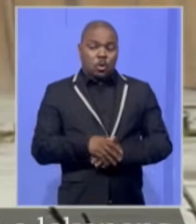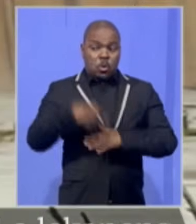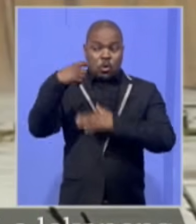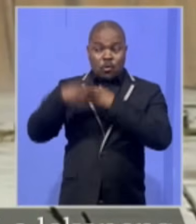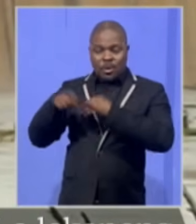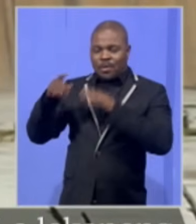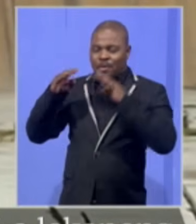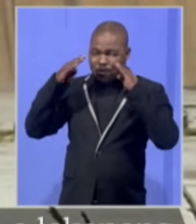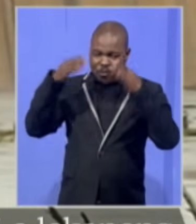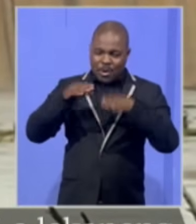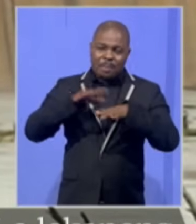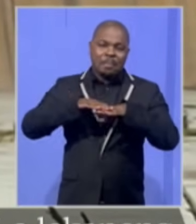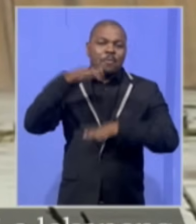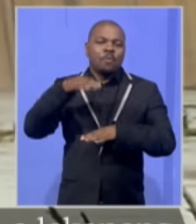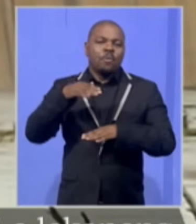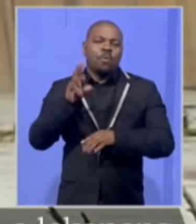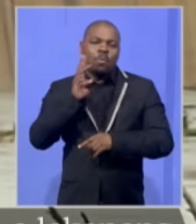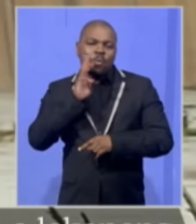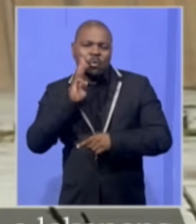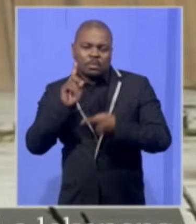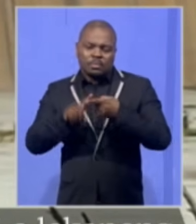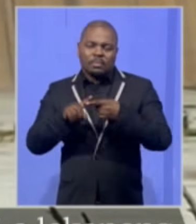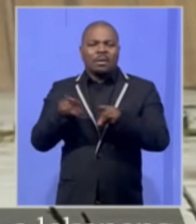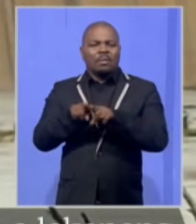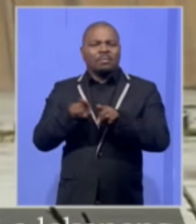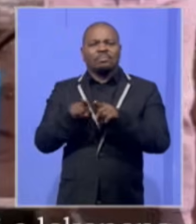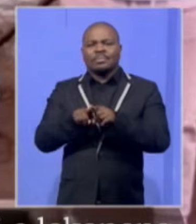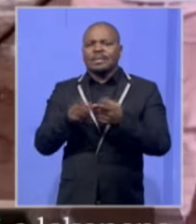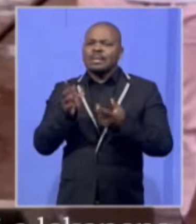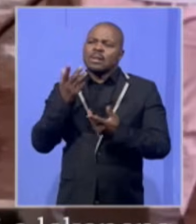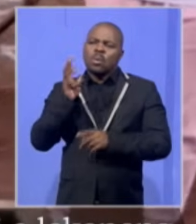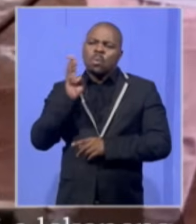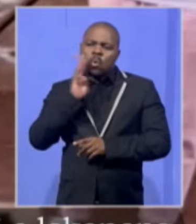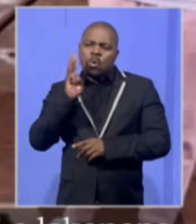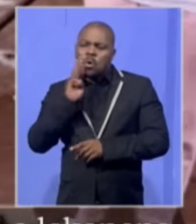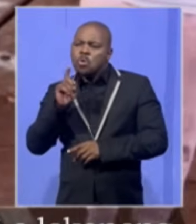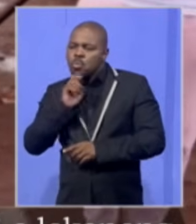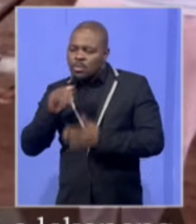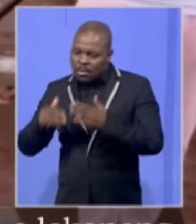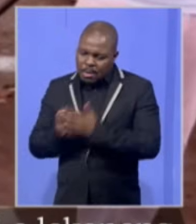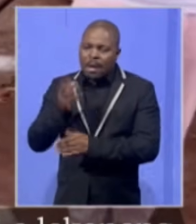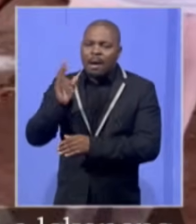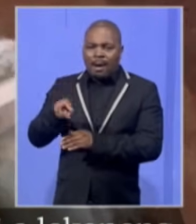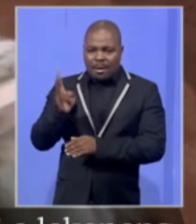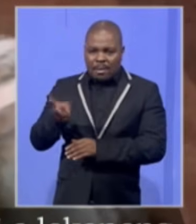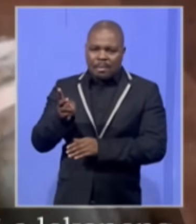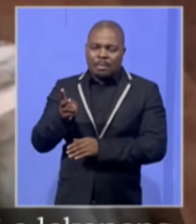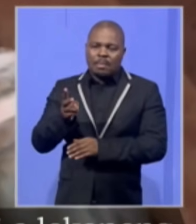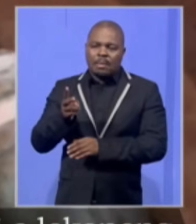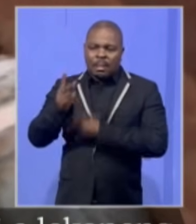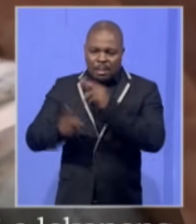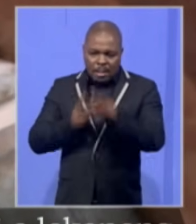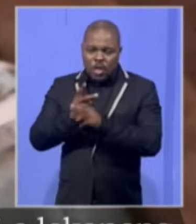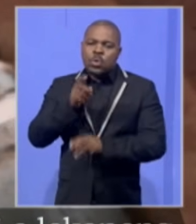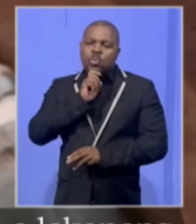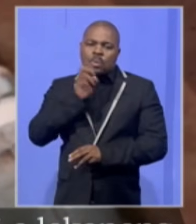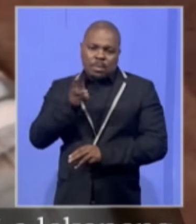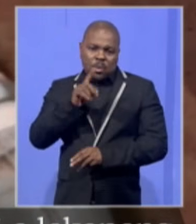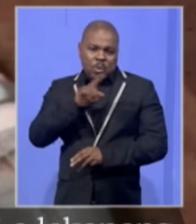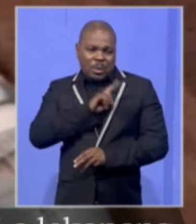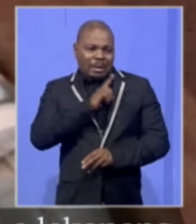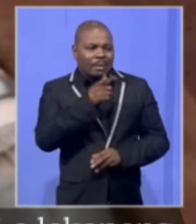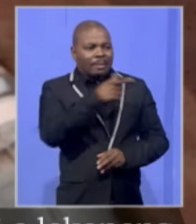mererong yotlhe e amanang le metsi go akaretsa le mokgwa wa go dirisa metsi a dirisitsweng gape ka maitlhomo a go samagana le tlhaelo e